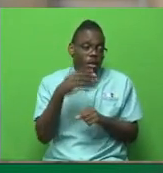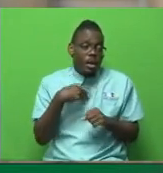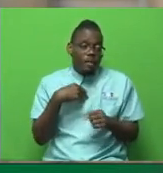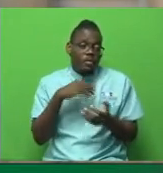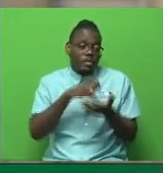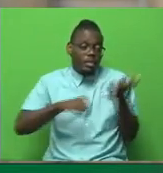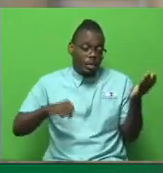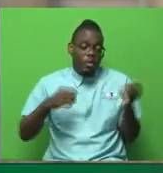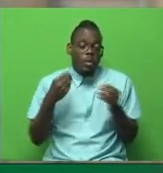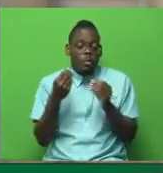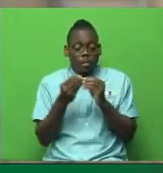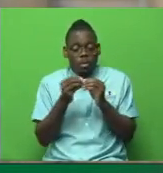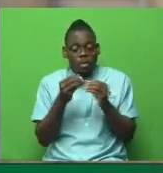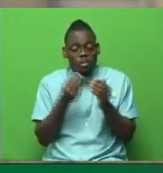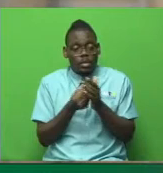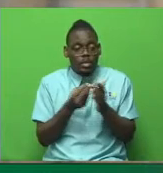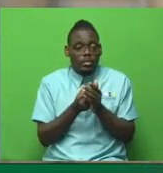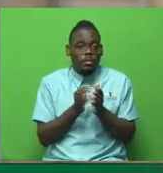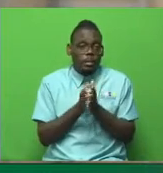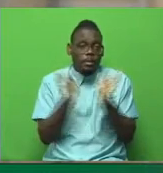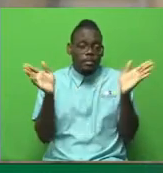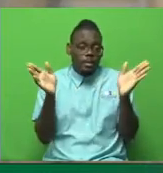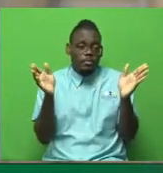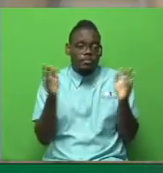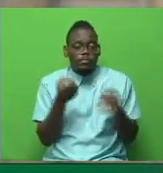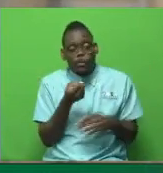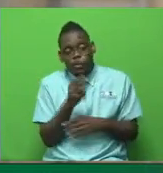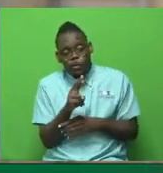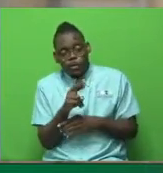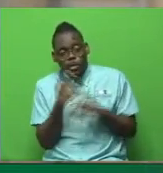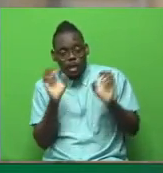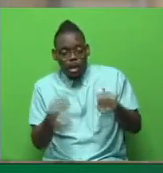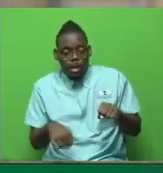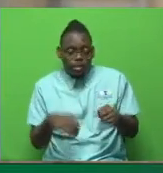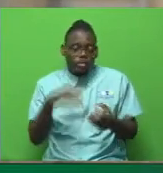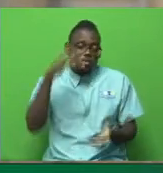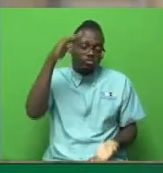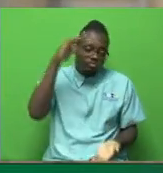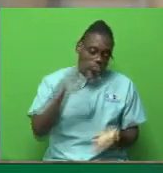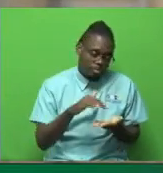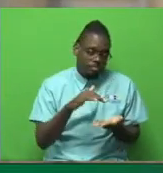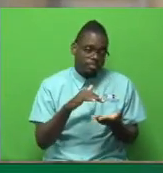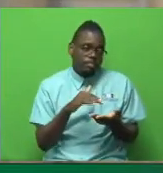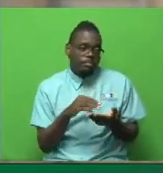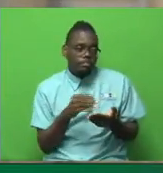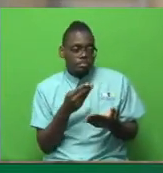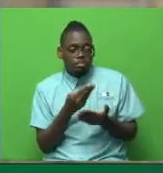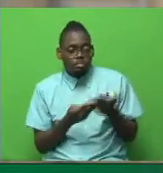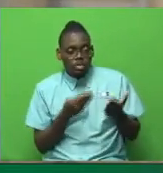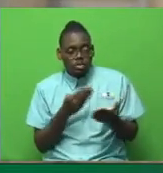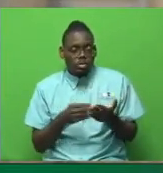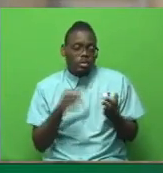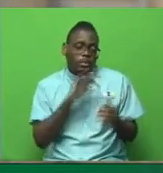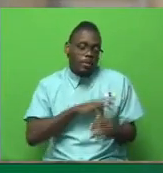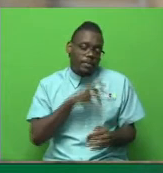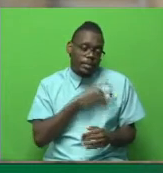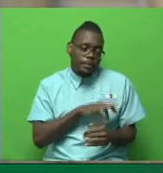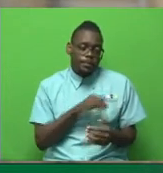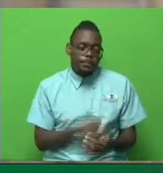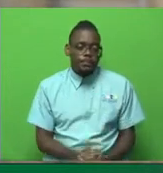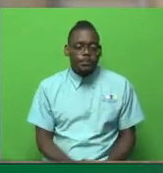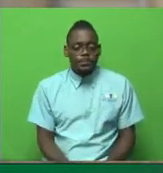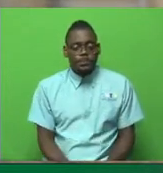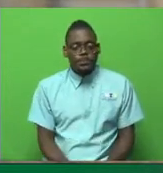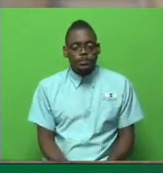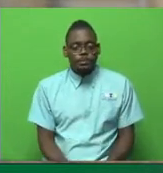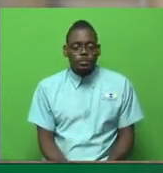or we can reduce benefits which is also something that we will not do so Madam speaker we are forced to